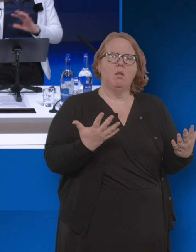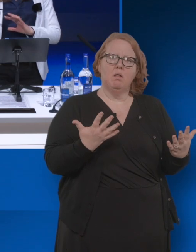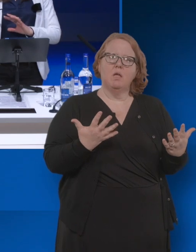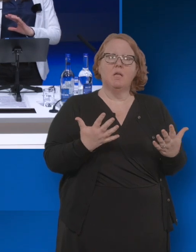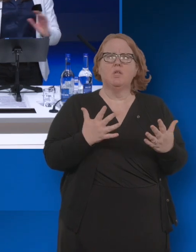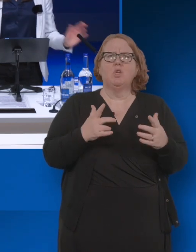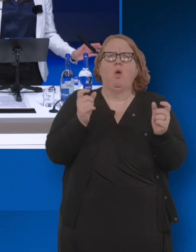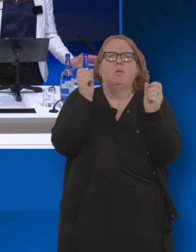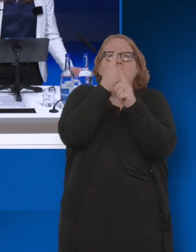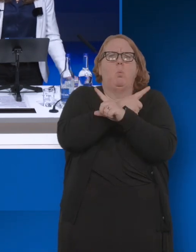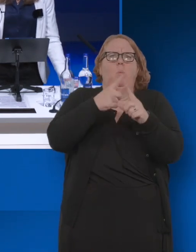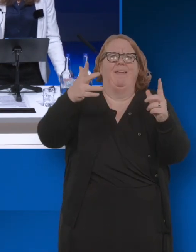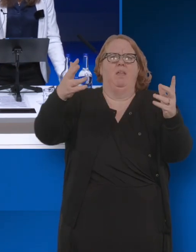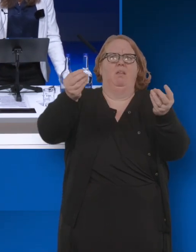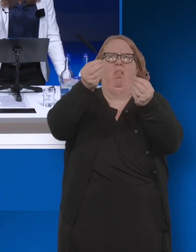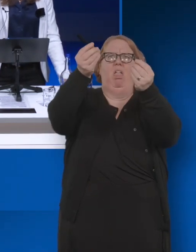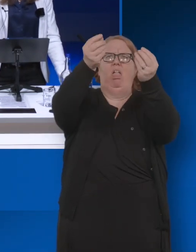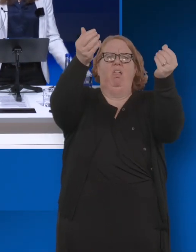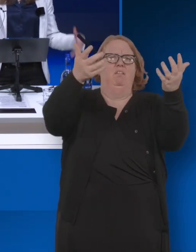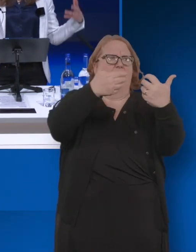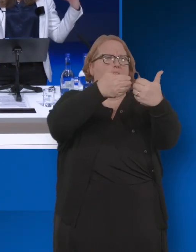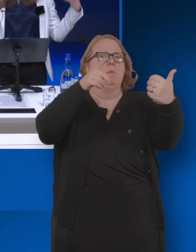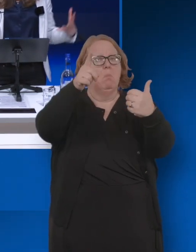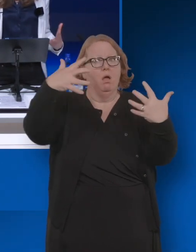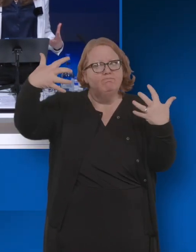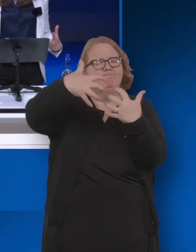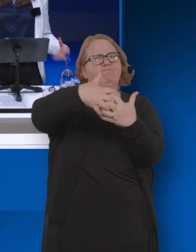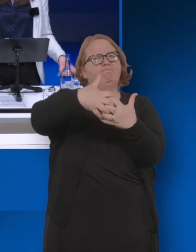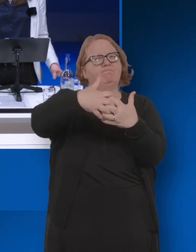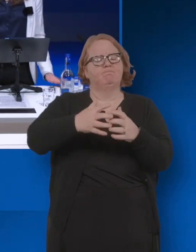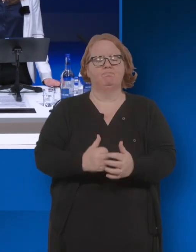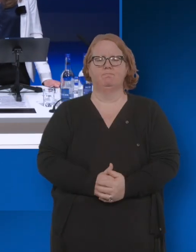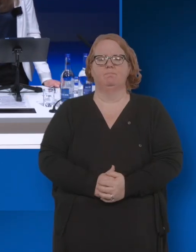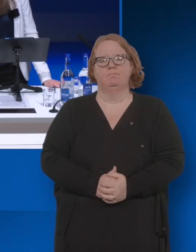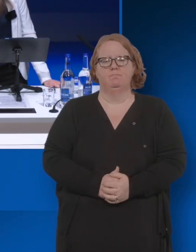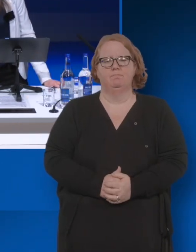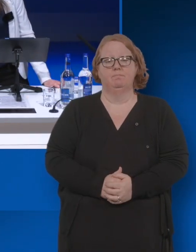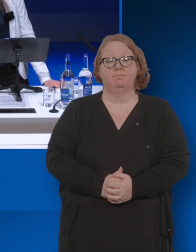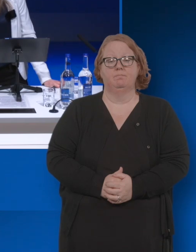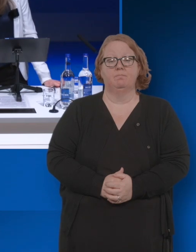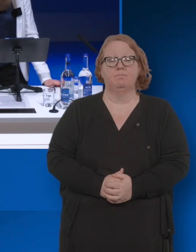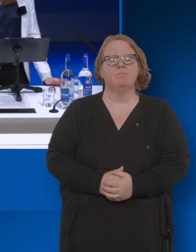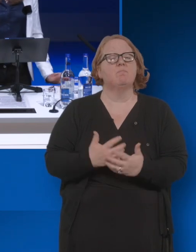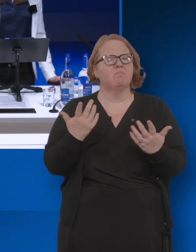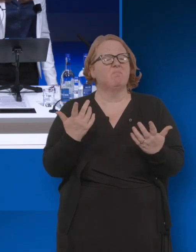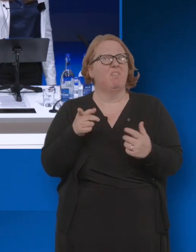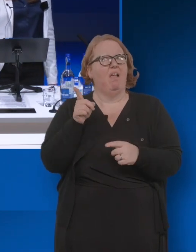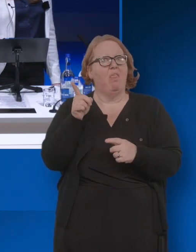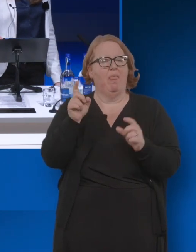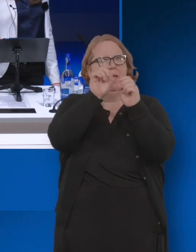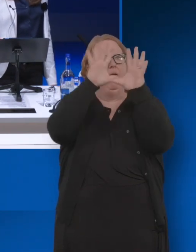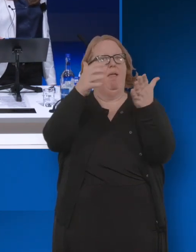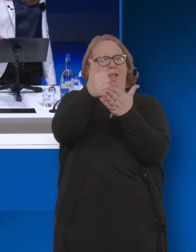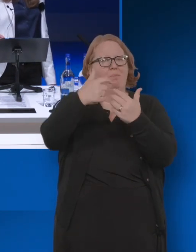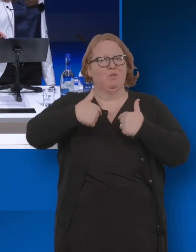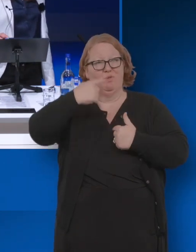some weird element that has nothing to do with everything, but that is integrated. And this actually helps us make sense of